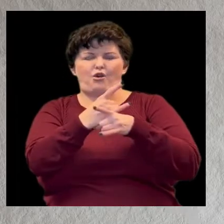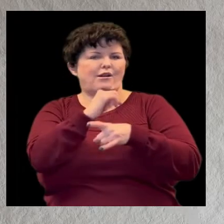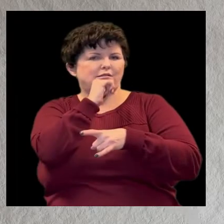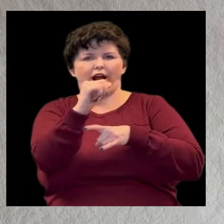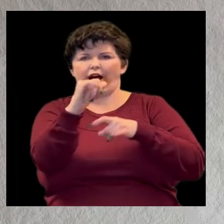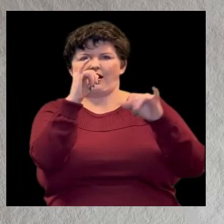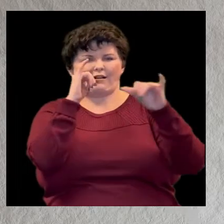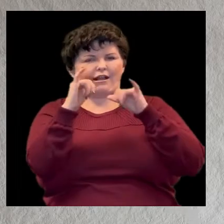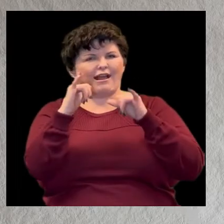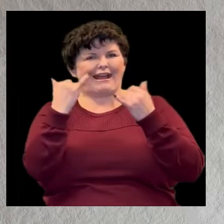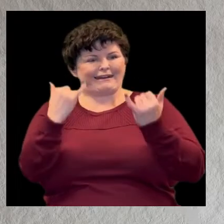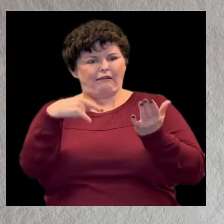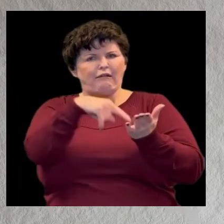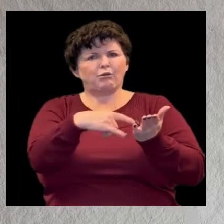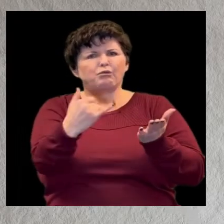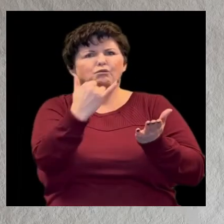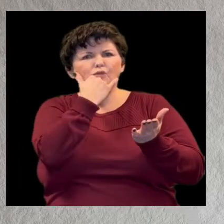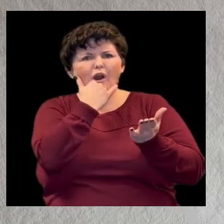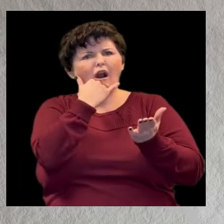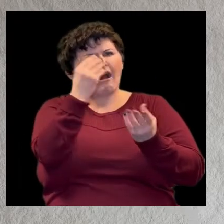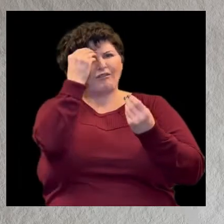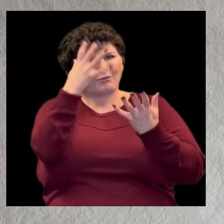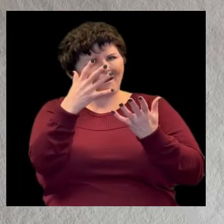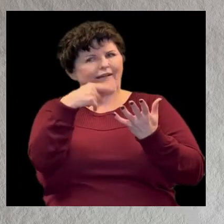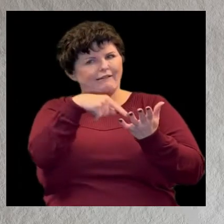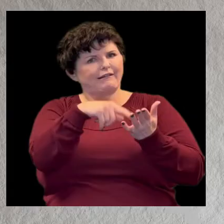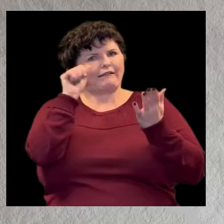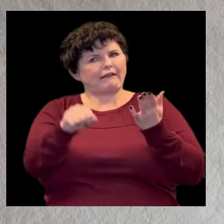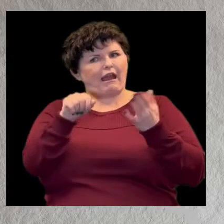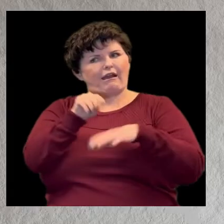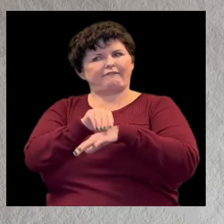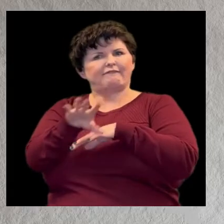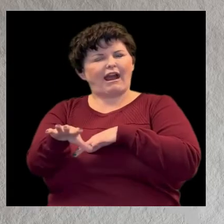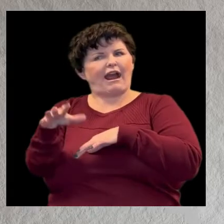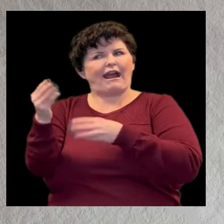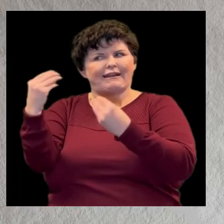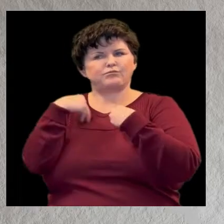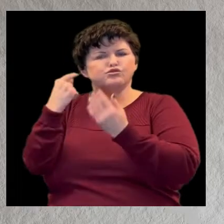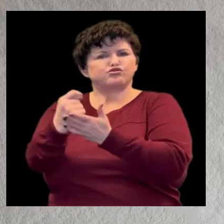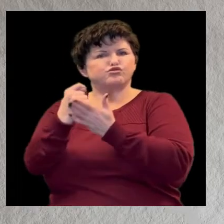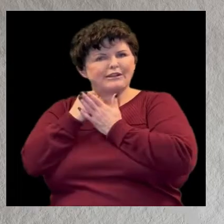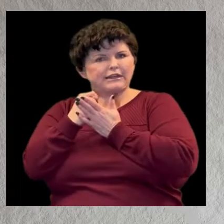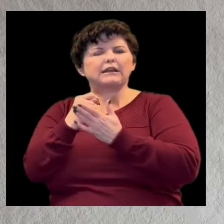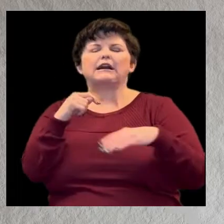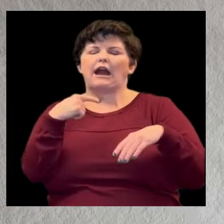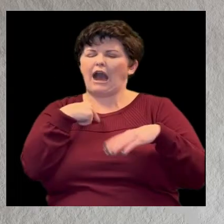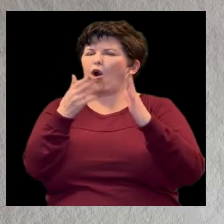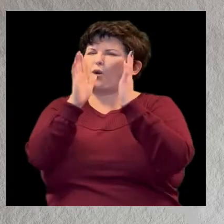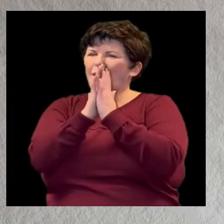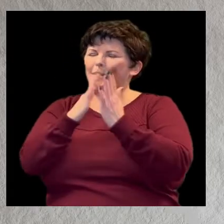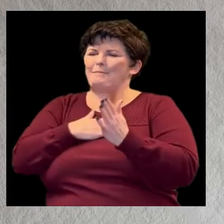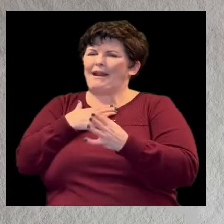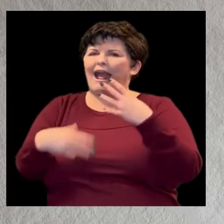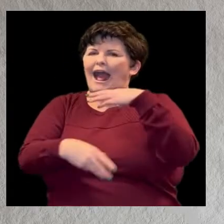my medical record that could affect my treatment plan. So I requested that a